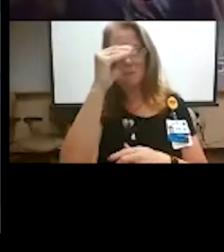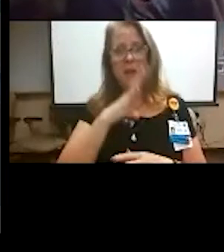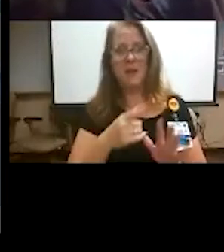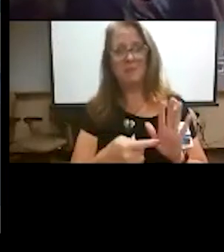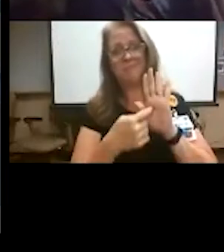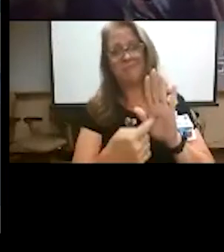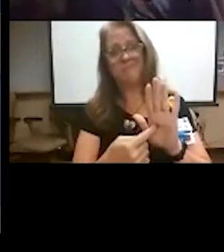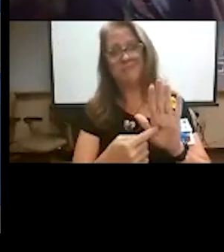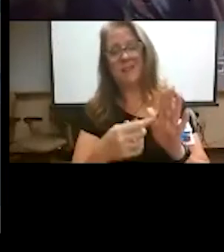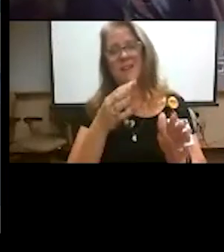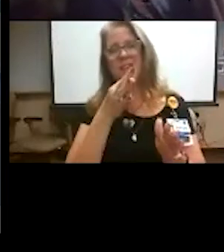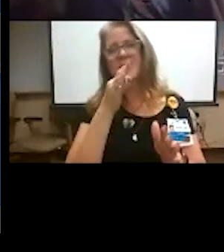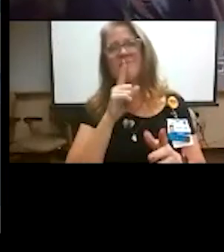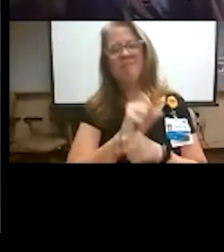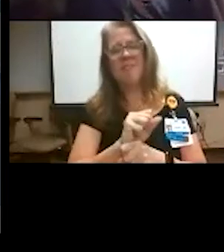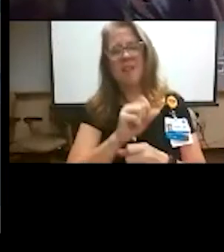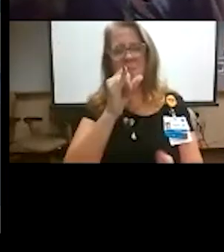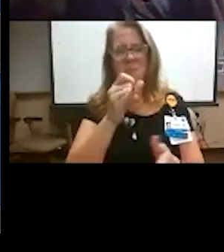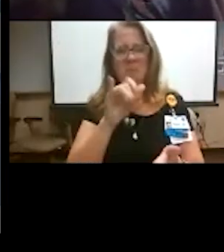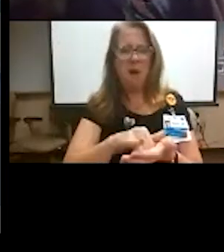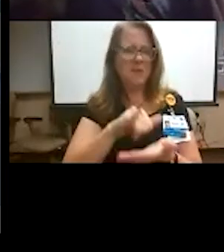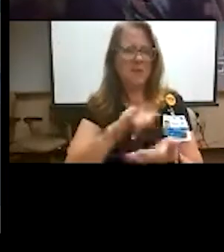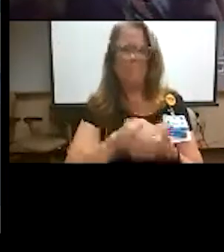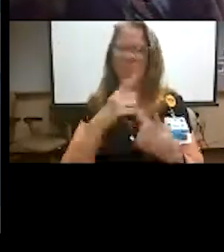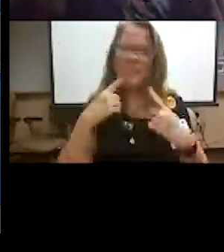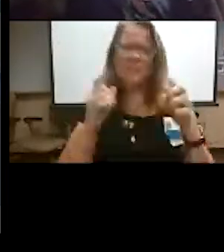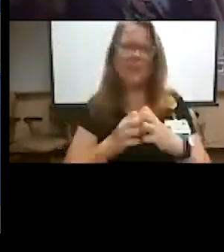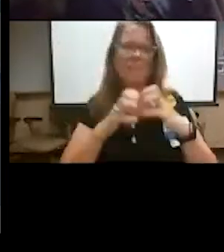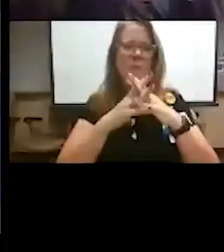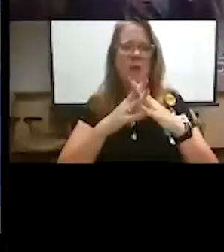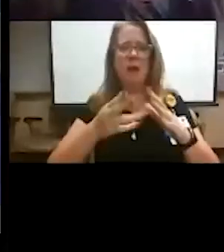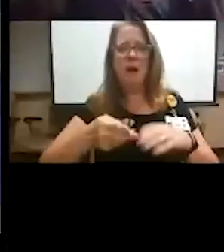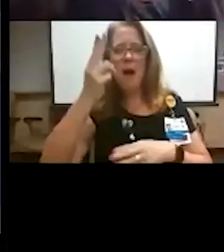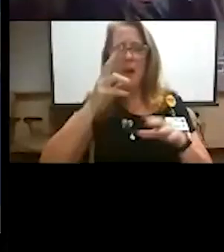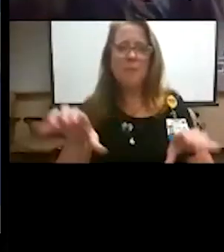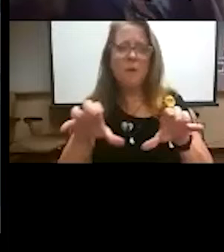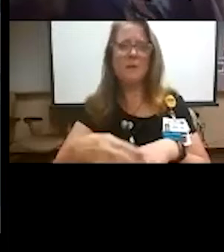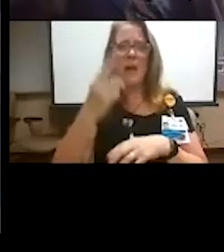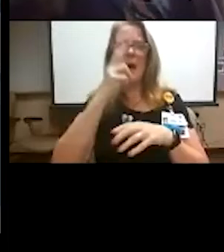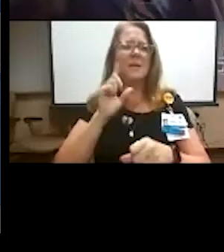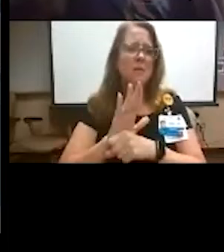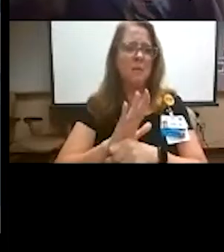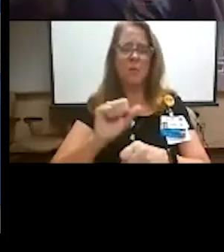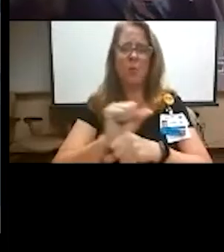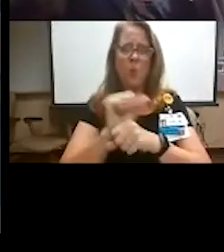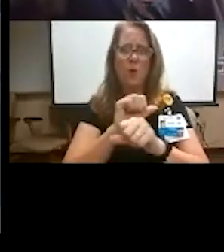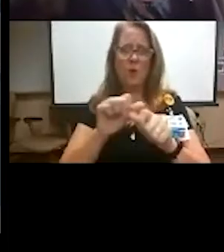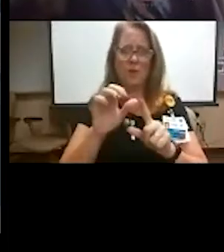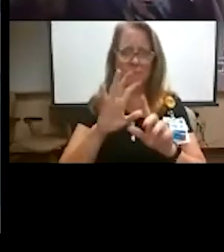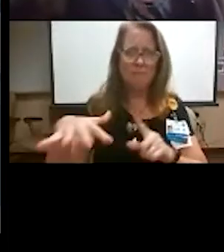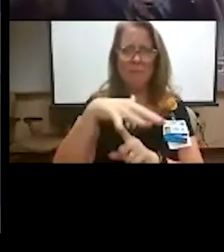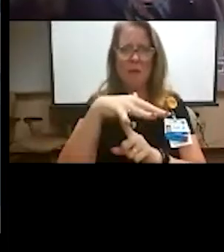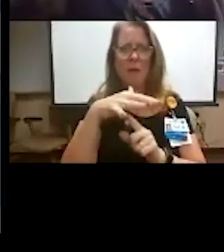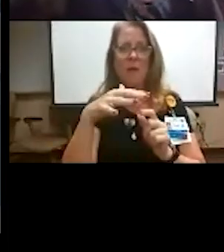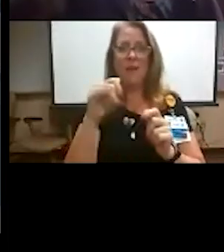almost impossible to successfully implement high performance or high commitment work practices in the absence of mutual trust